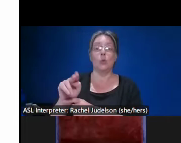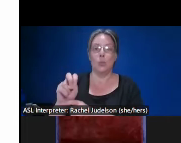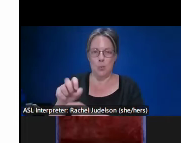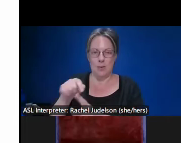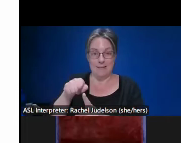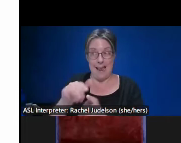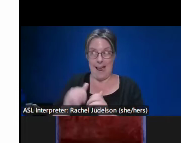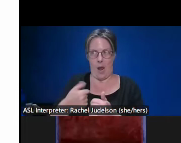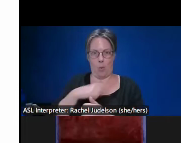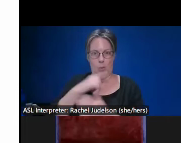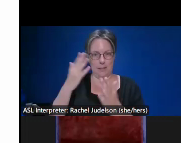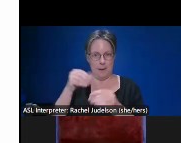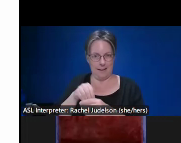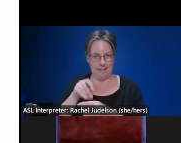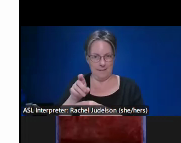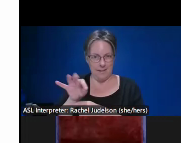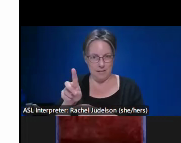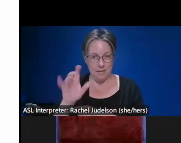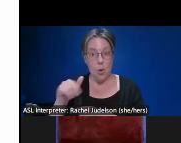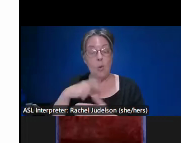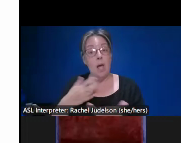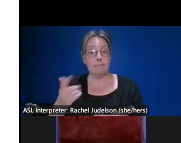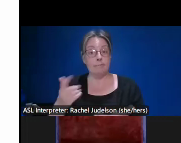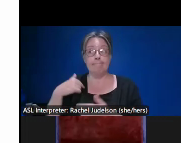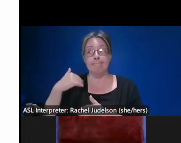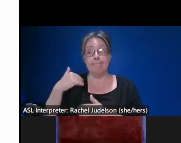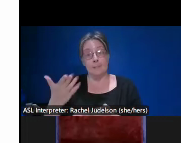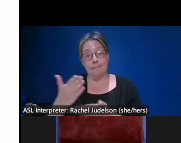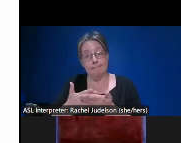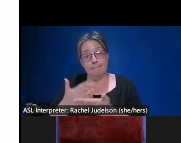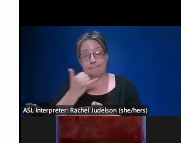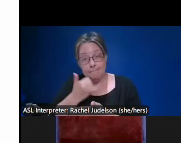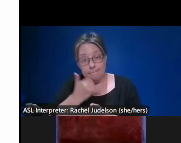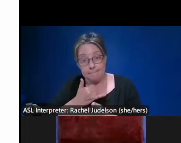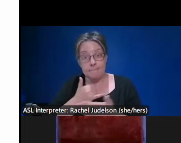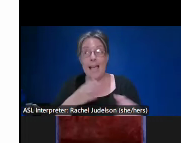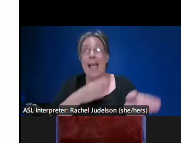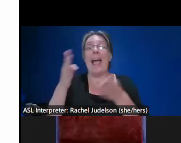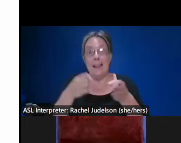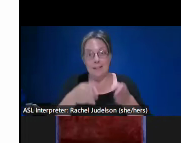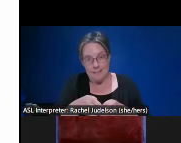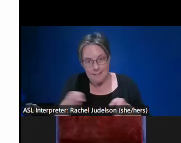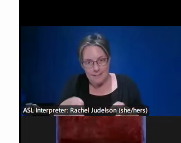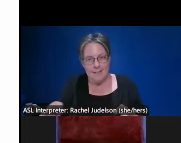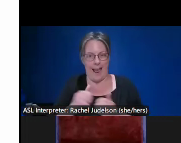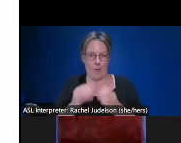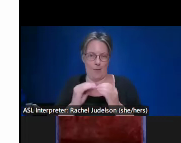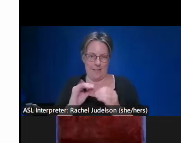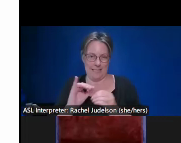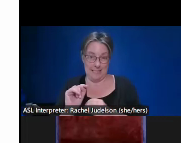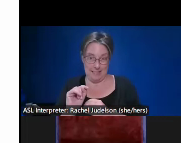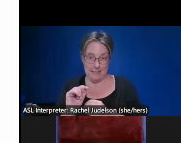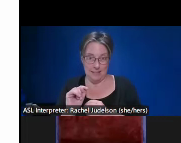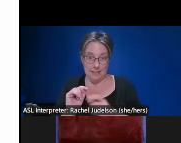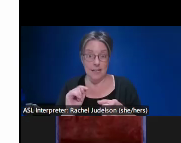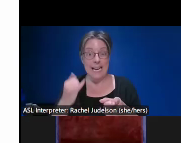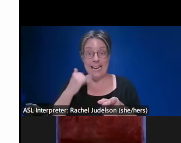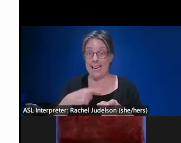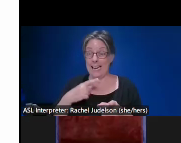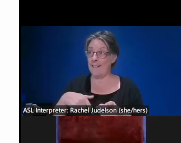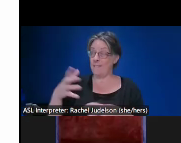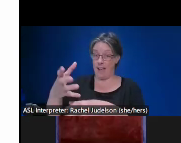critical faults of the abstract. And here are some ways that you could fix it. Now, to me, if I received that abstract